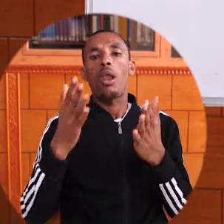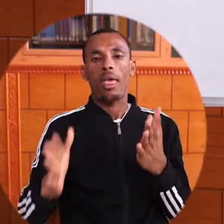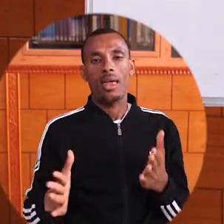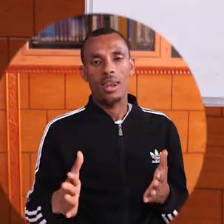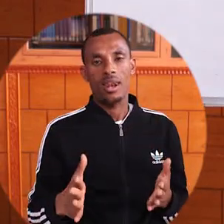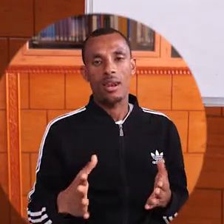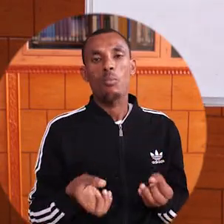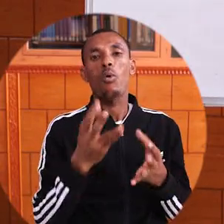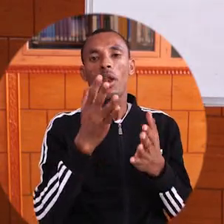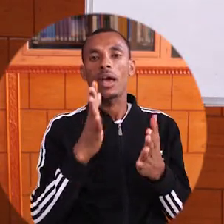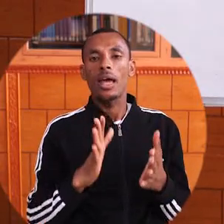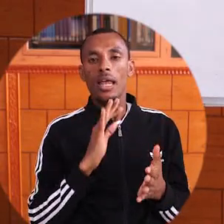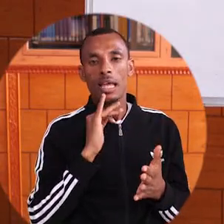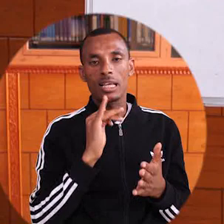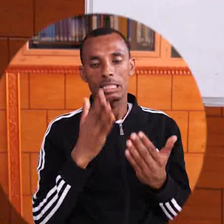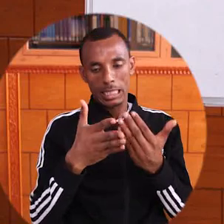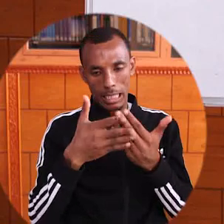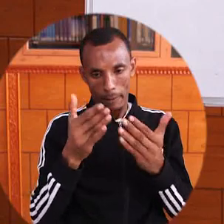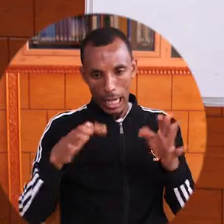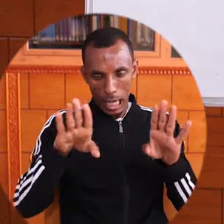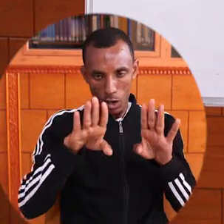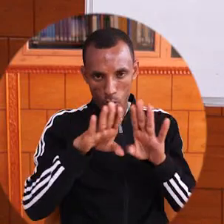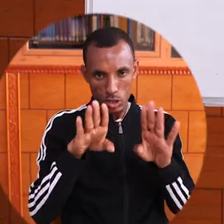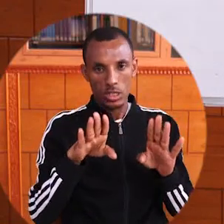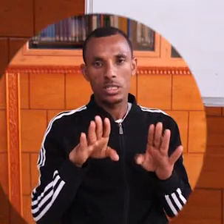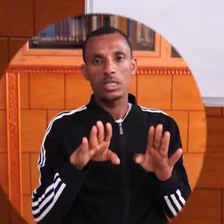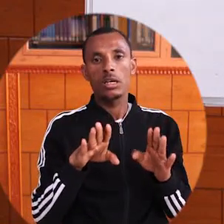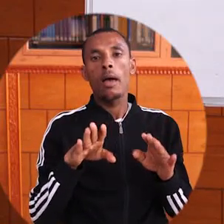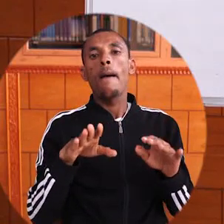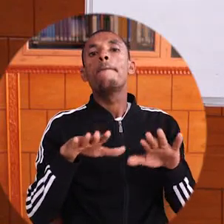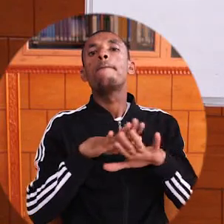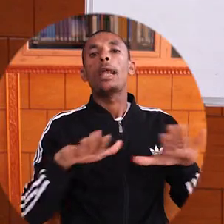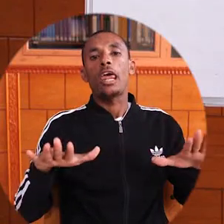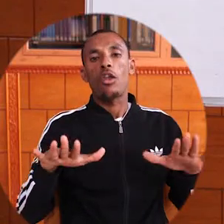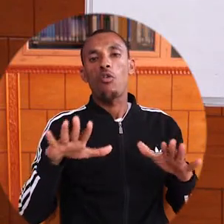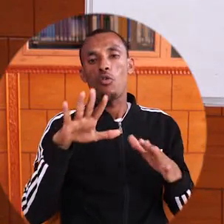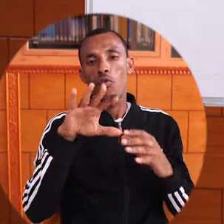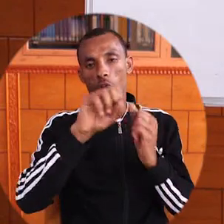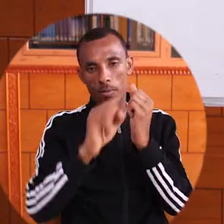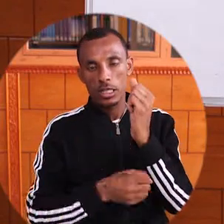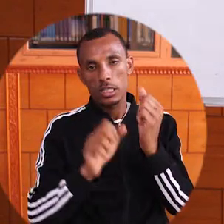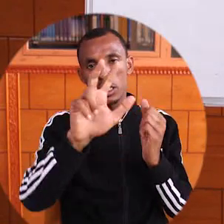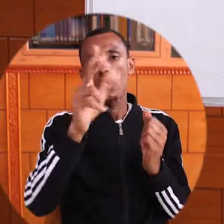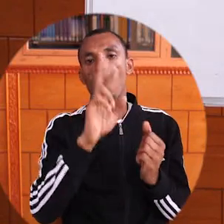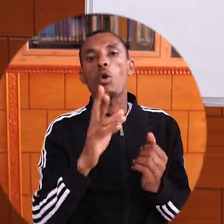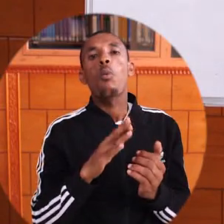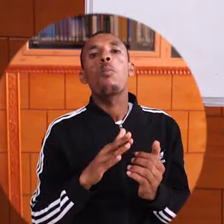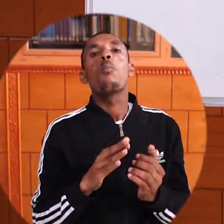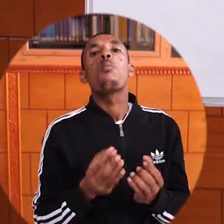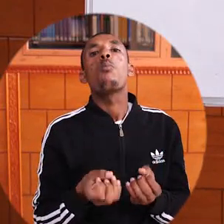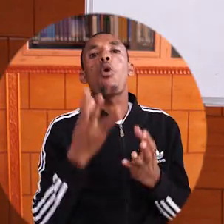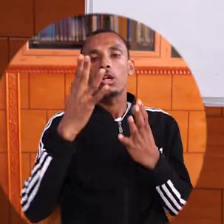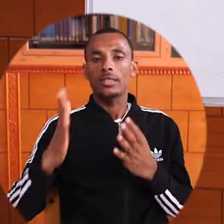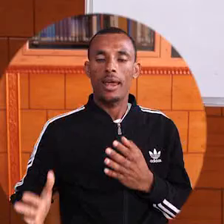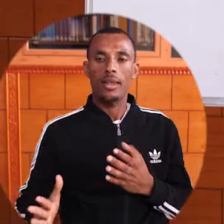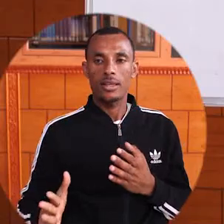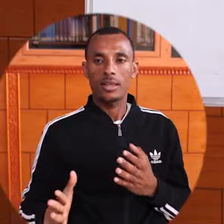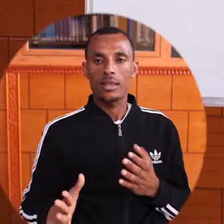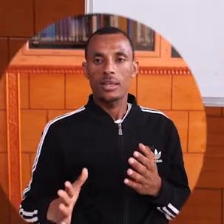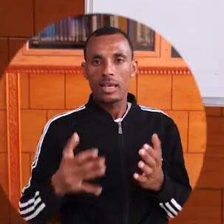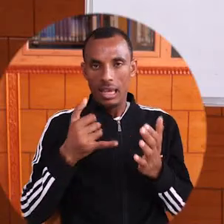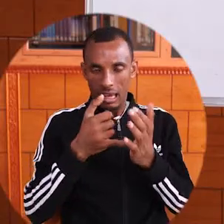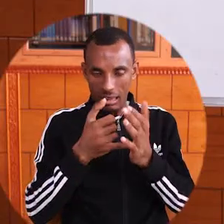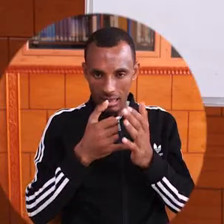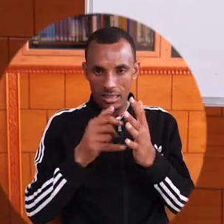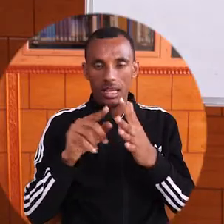plane figure formed by three or more line segments. For example, is for a polygon starting from three